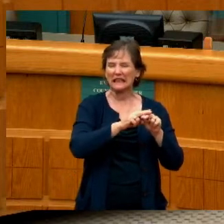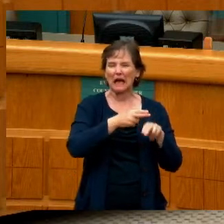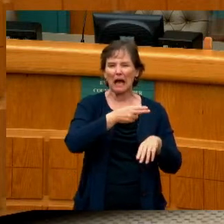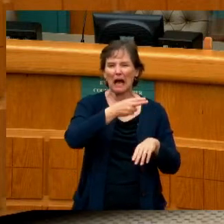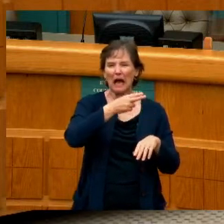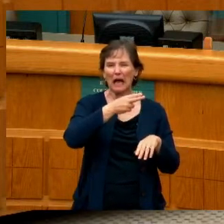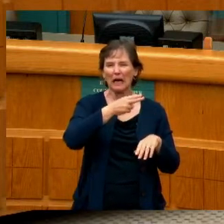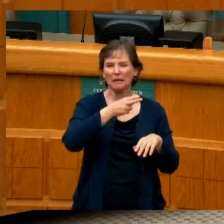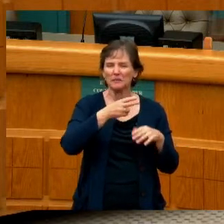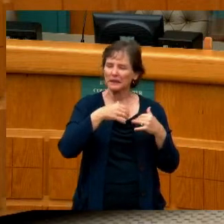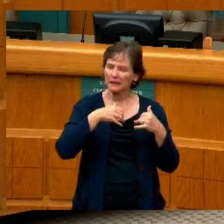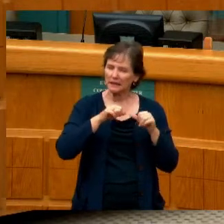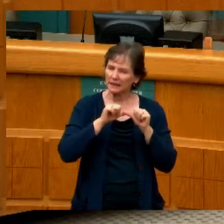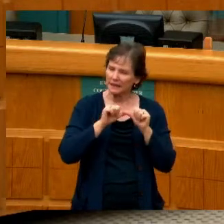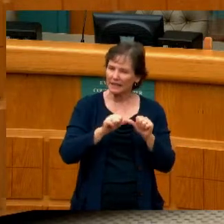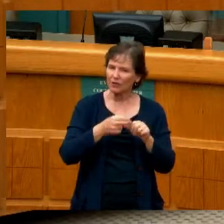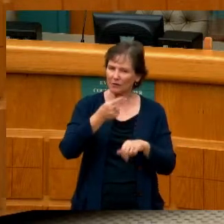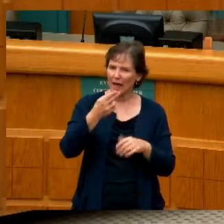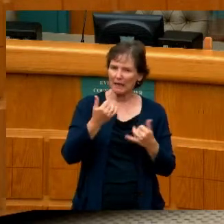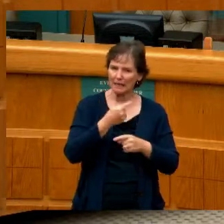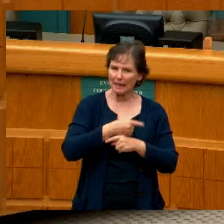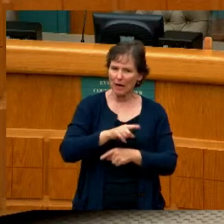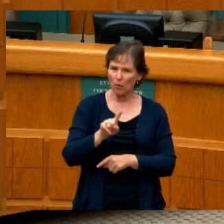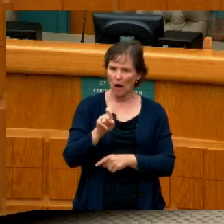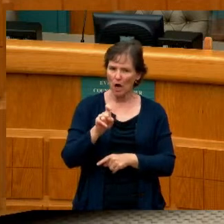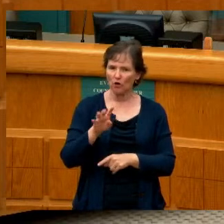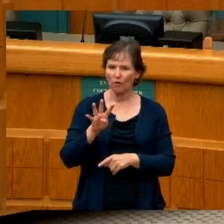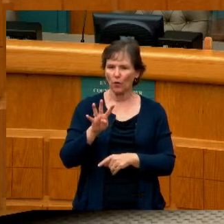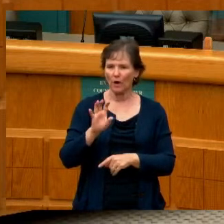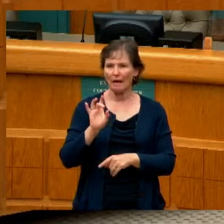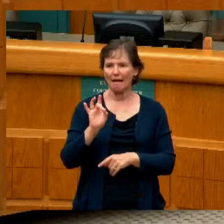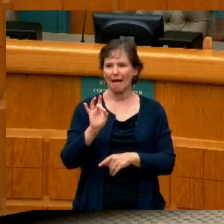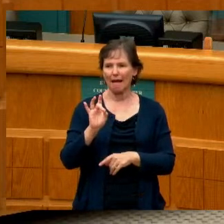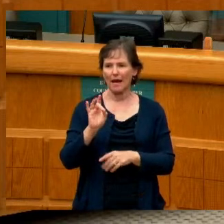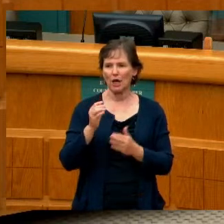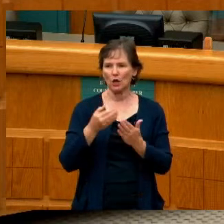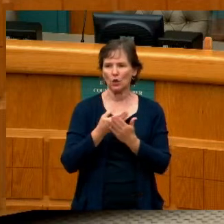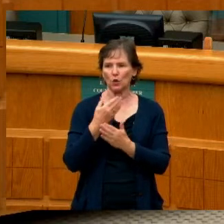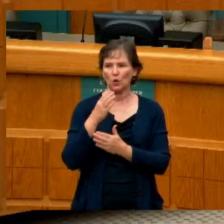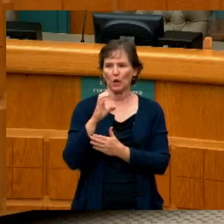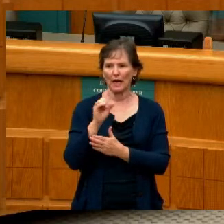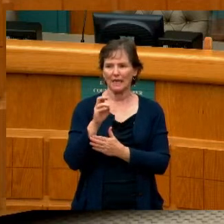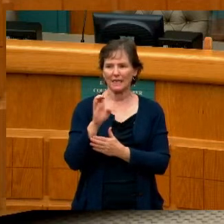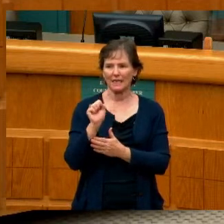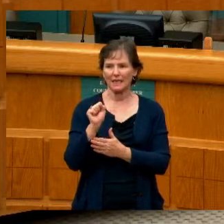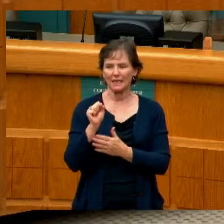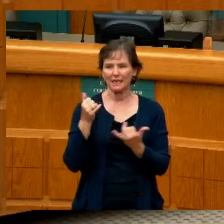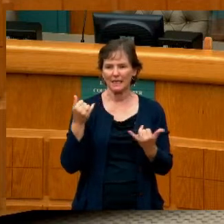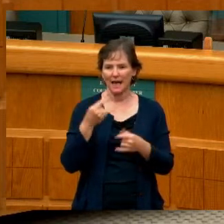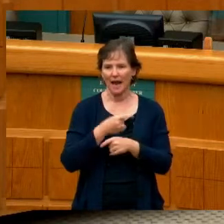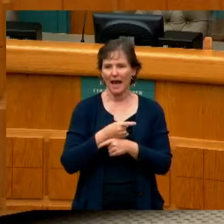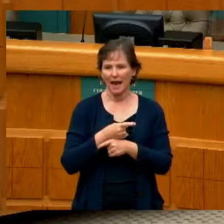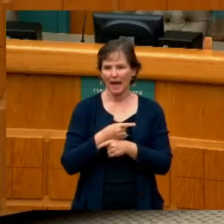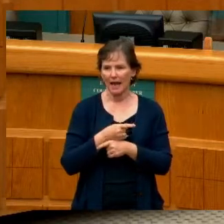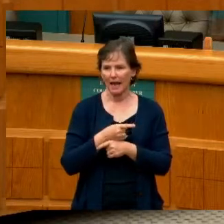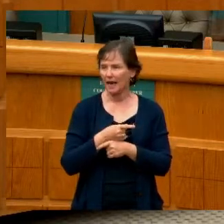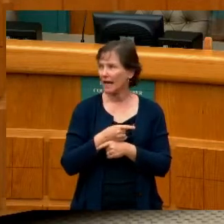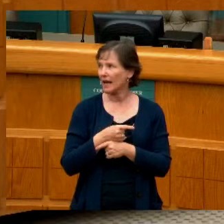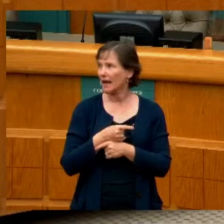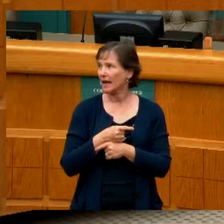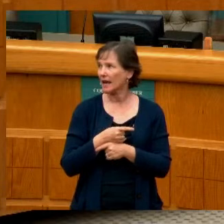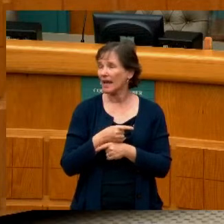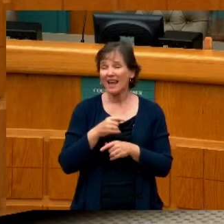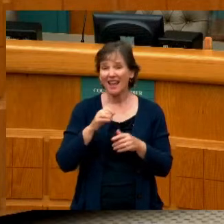one day, and then 60, 70, 170, 200, 217. And so the numbers are still high today at